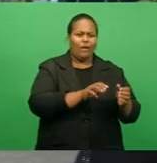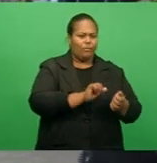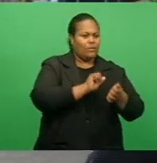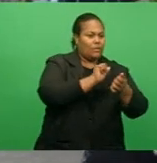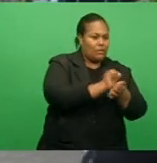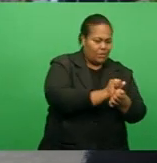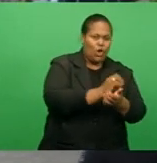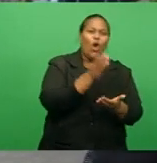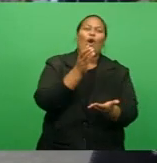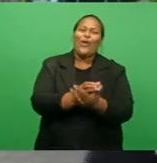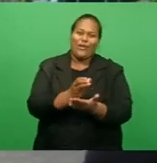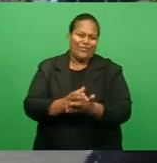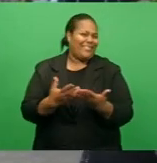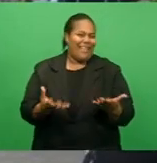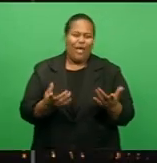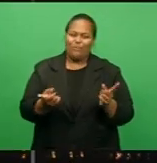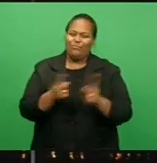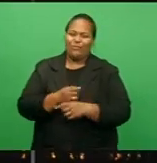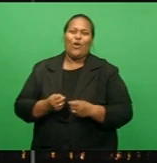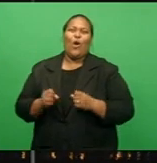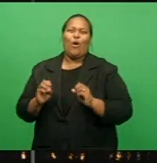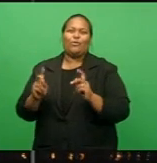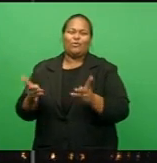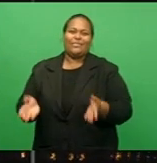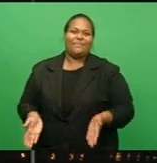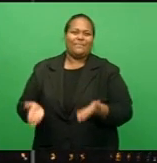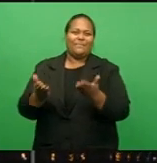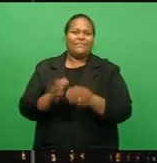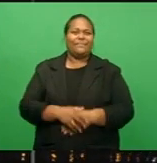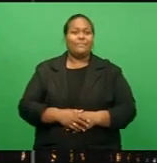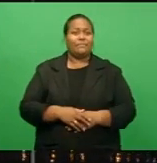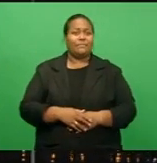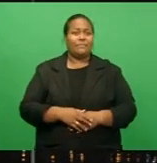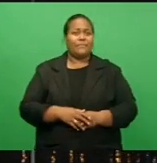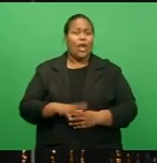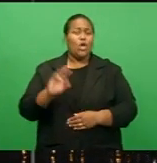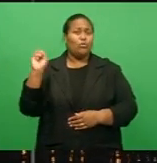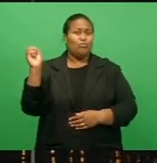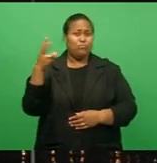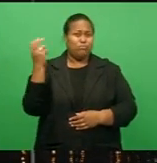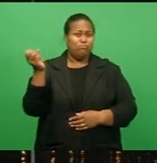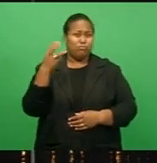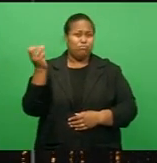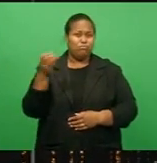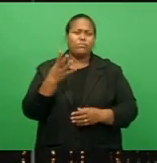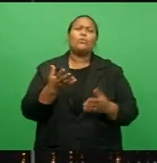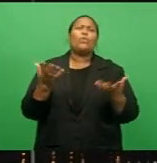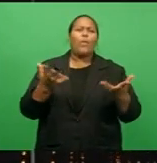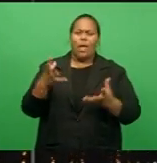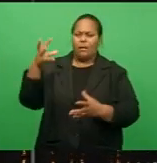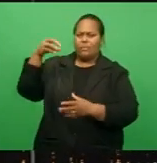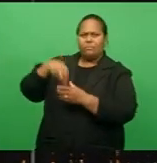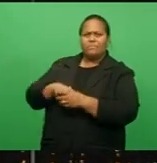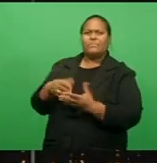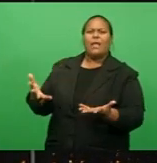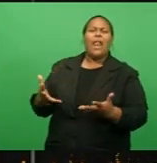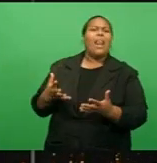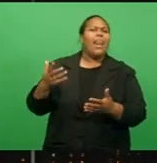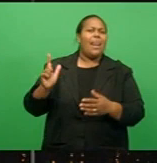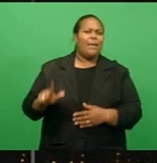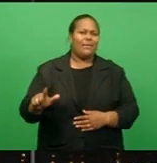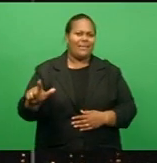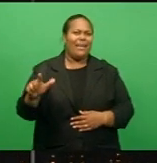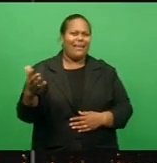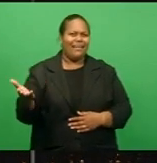Venina Rakautonga, FBC News. Tsunami sirens will now also be installed in Lambasa. This was highlighted during the World